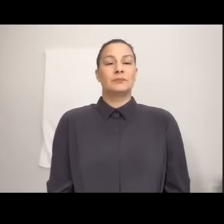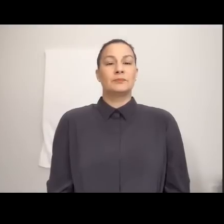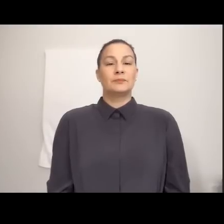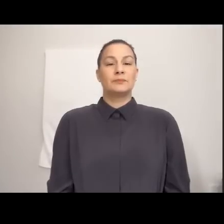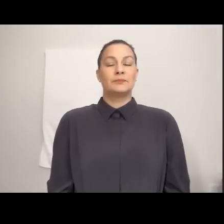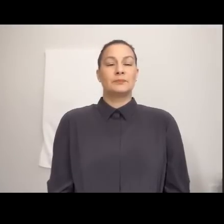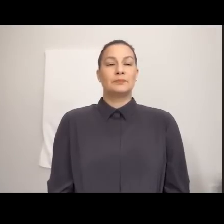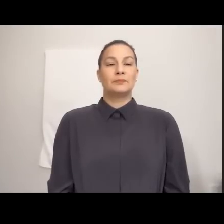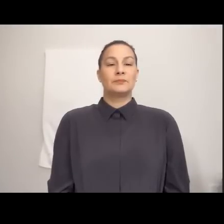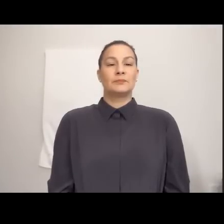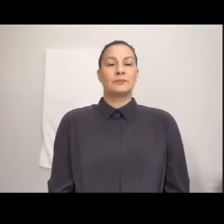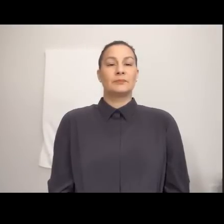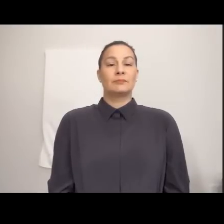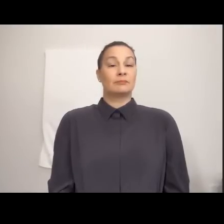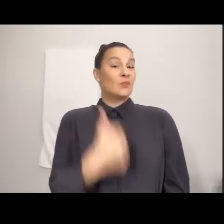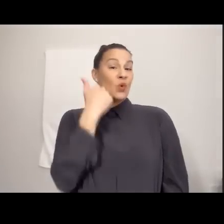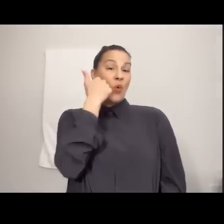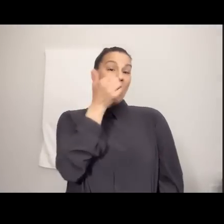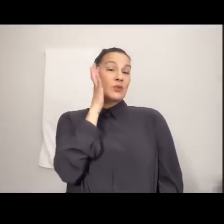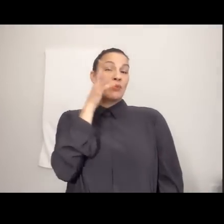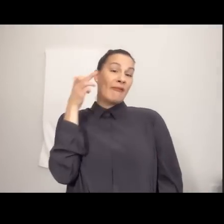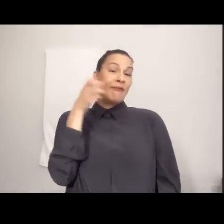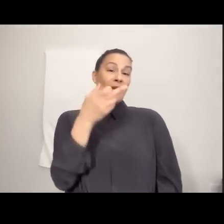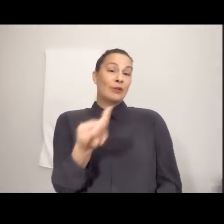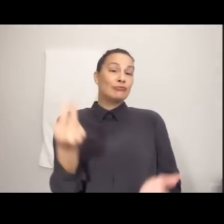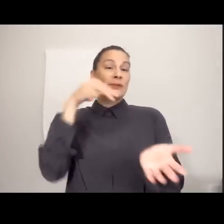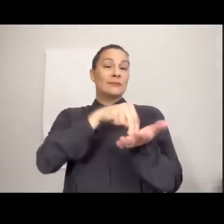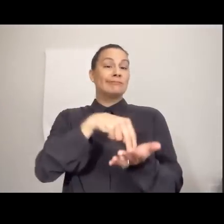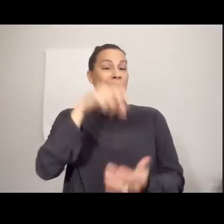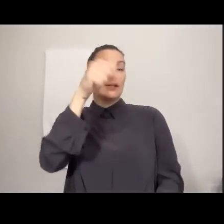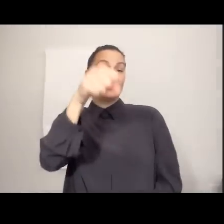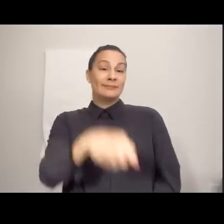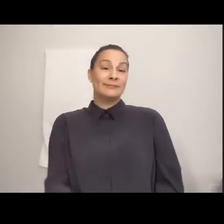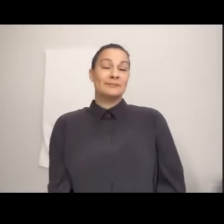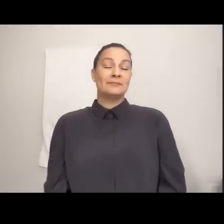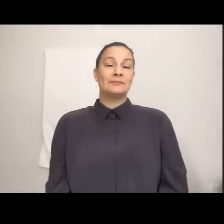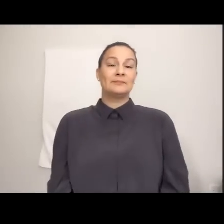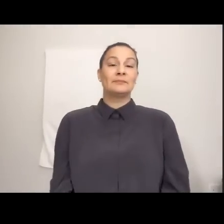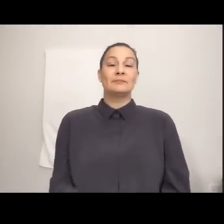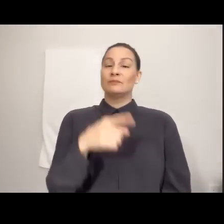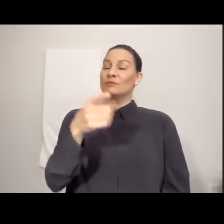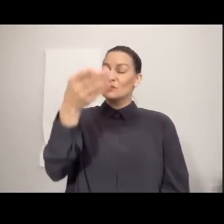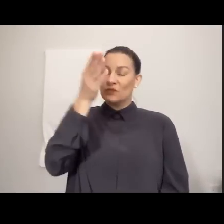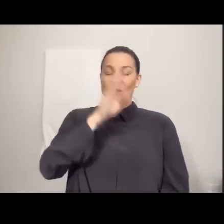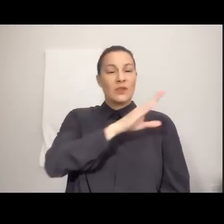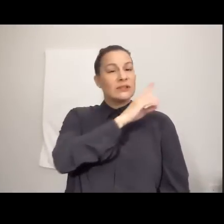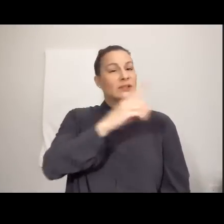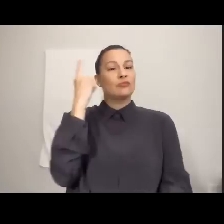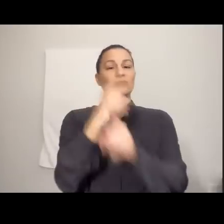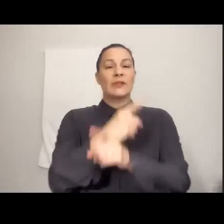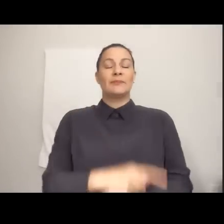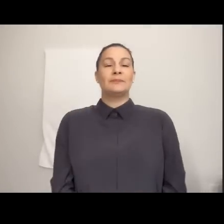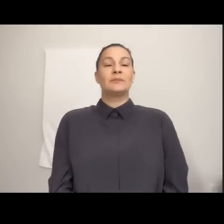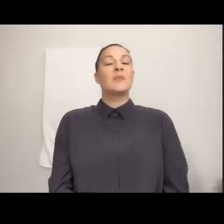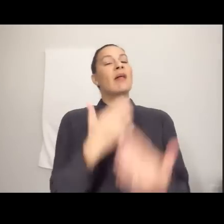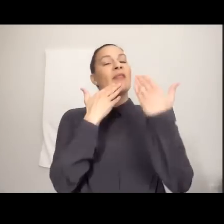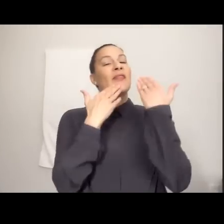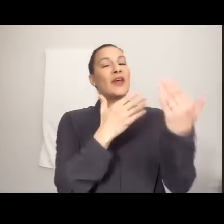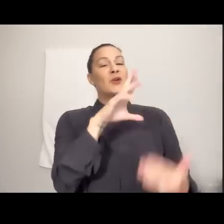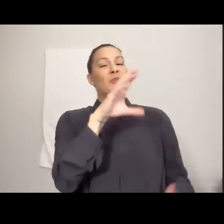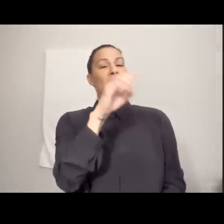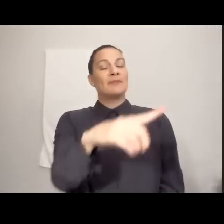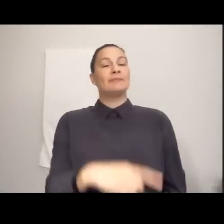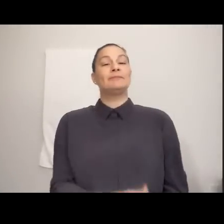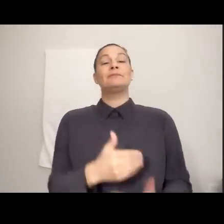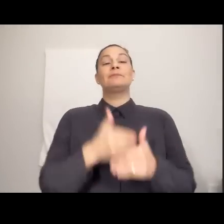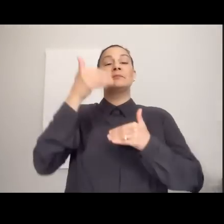Whores will fucking rise. Hell yeah, we will. You goddamn right. Thank you, Red. Next